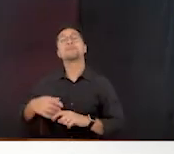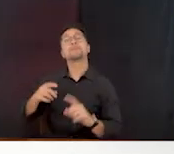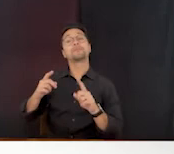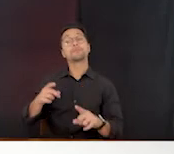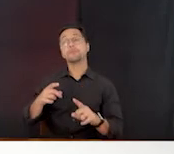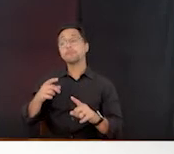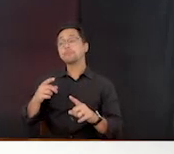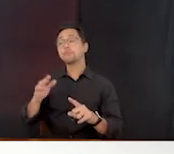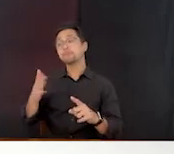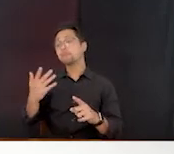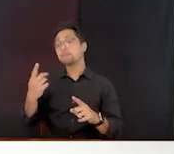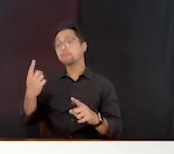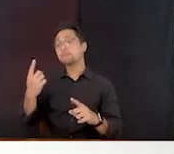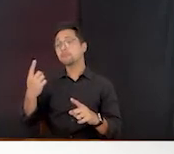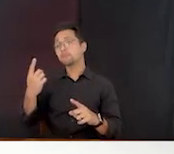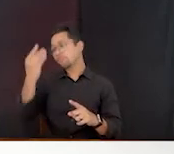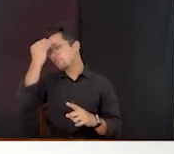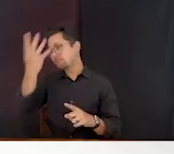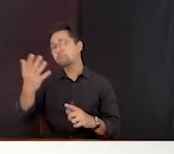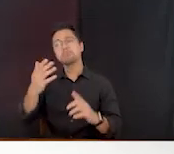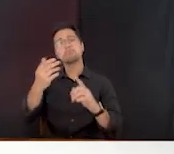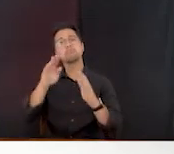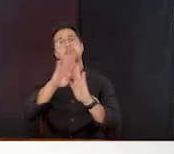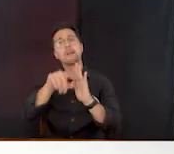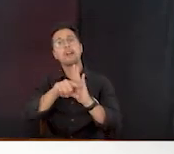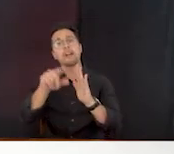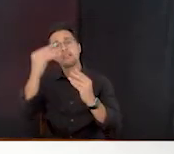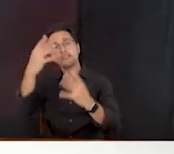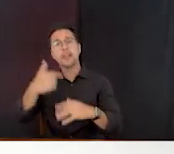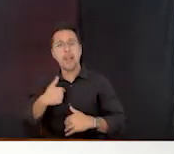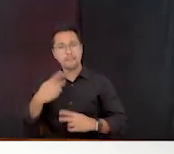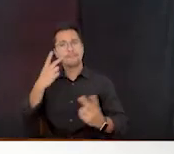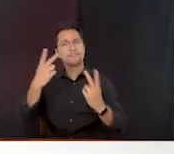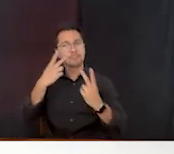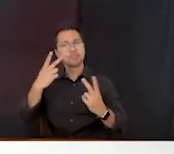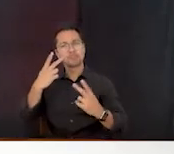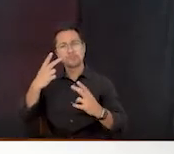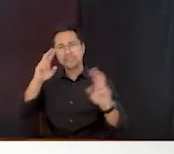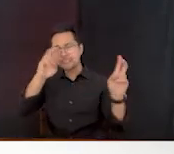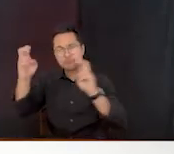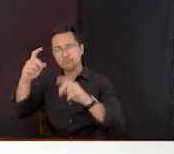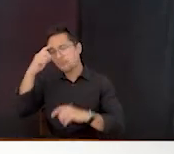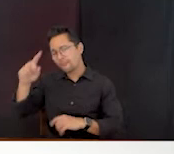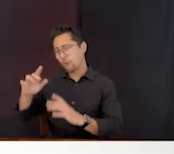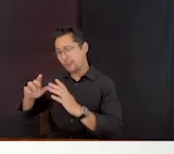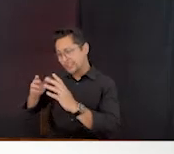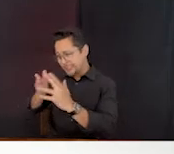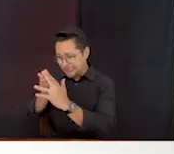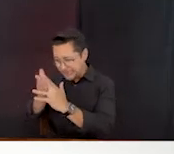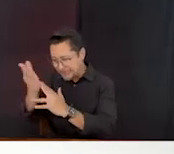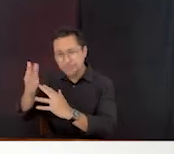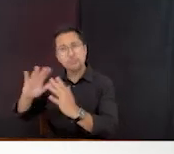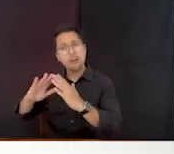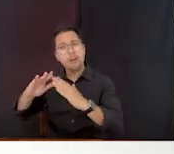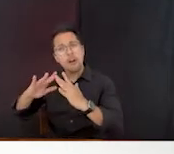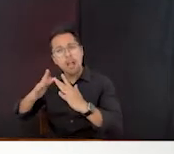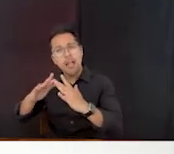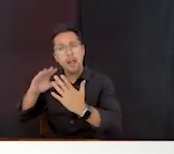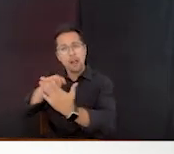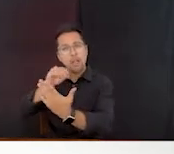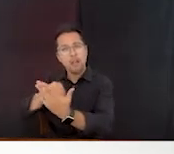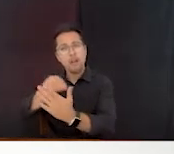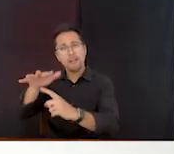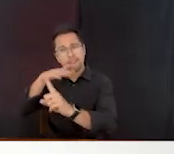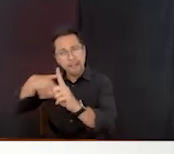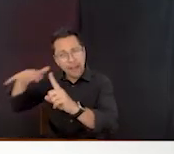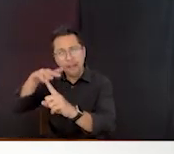just some background information. I have a visual impairment, so regarding navigating the online learning environment and going into that